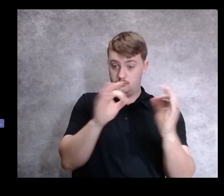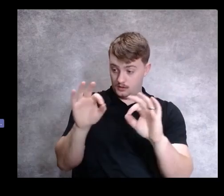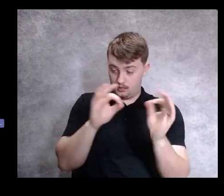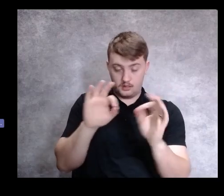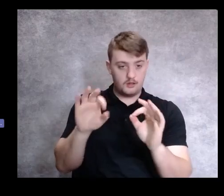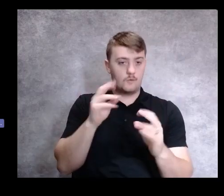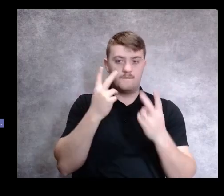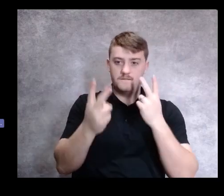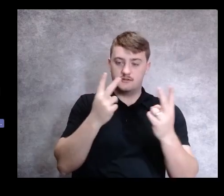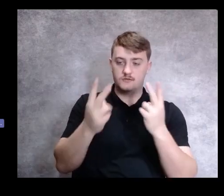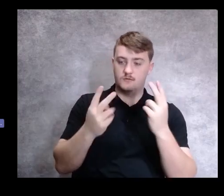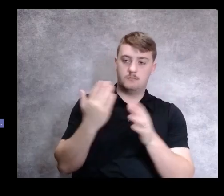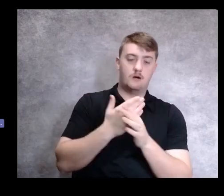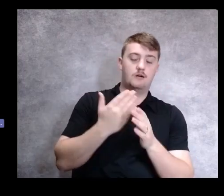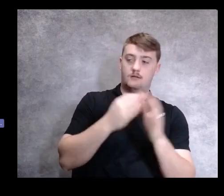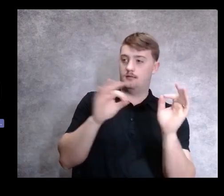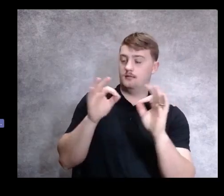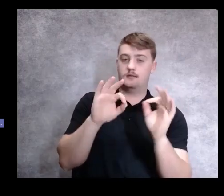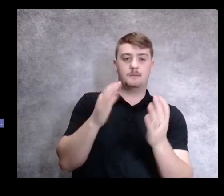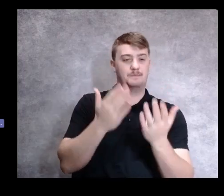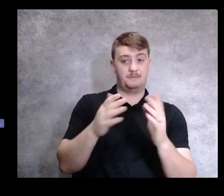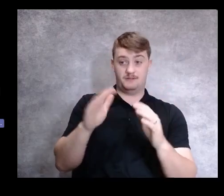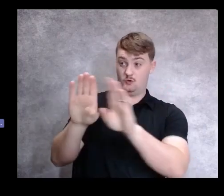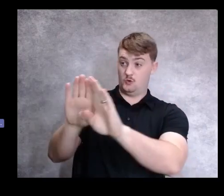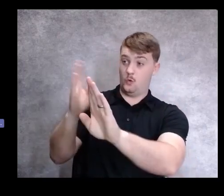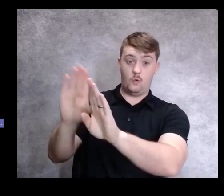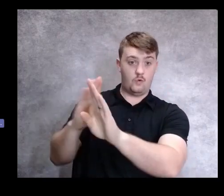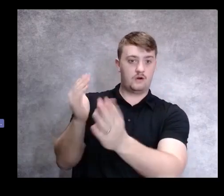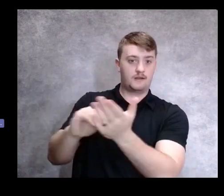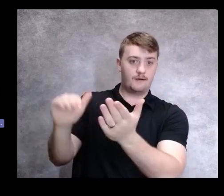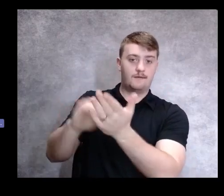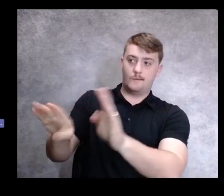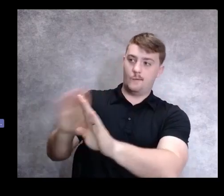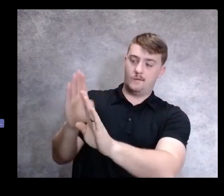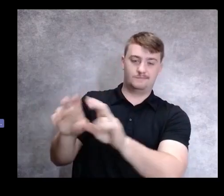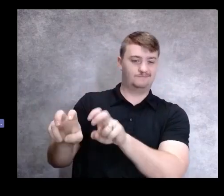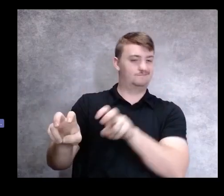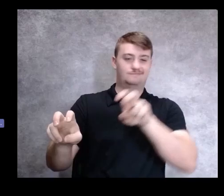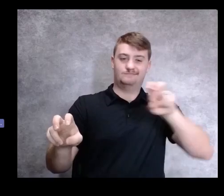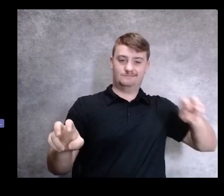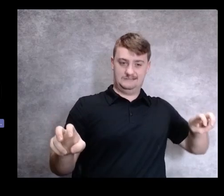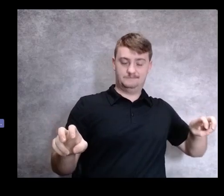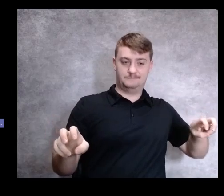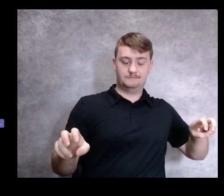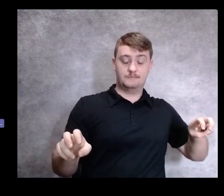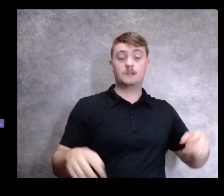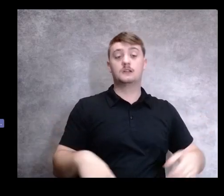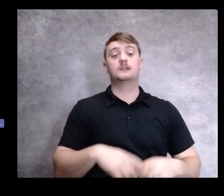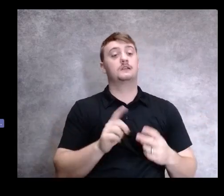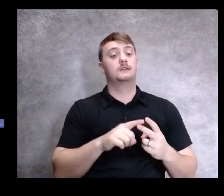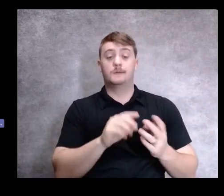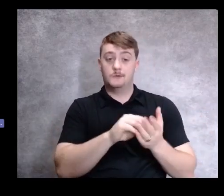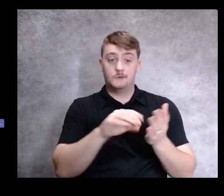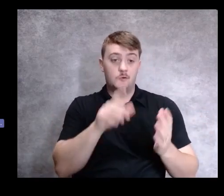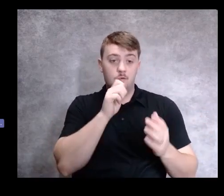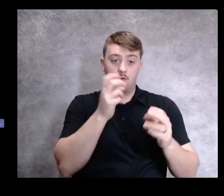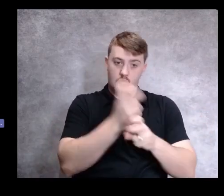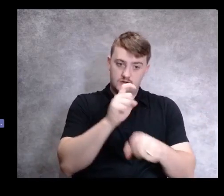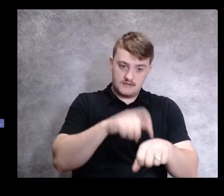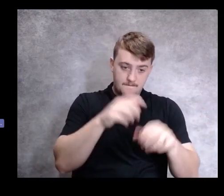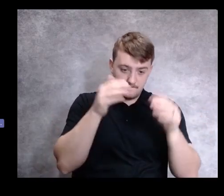visual stimuli may need a seat away from a door that frequently opens. A student who has difficulty focusing